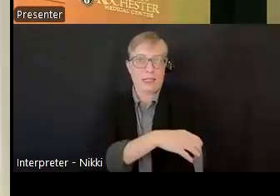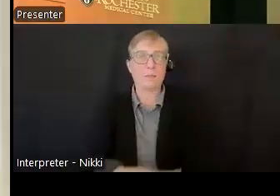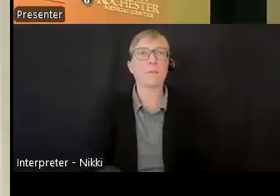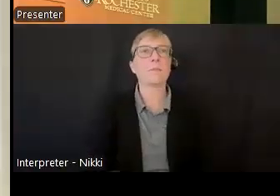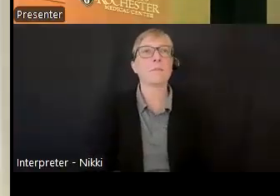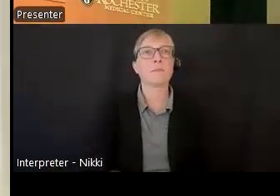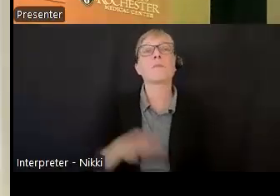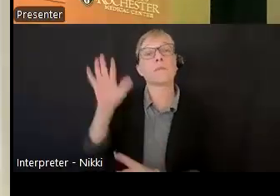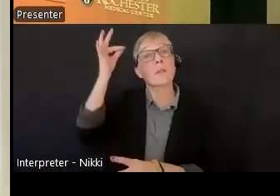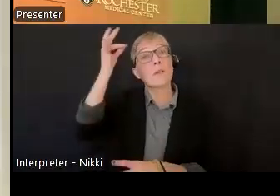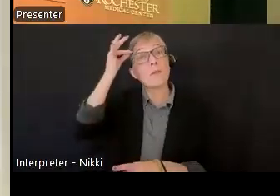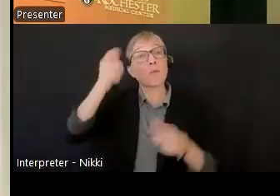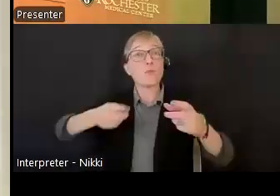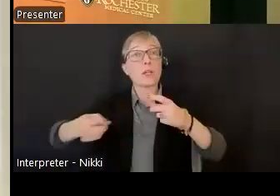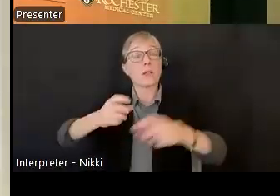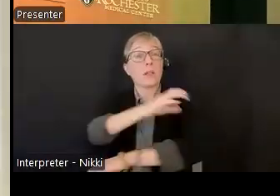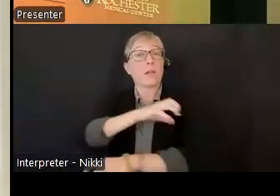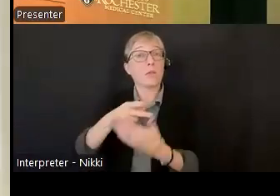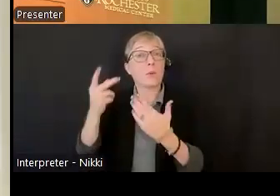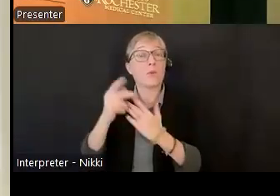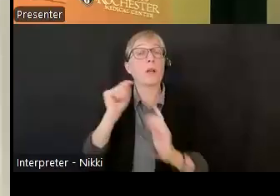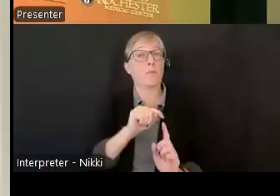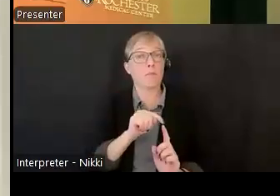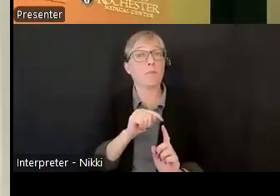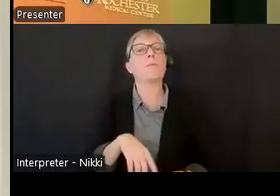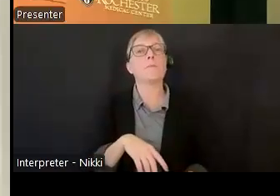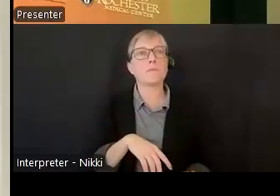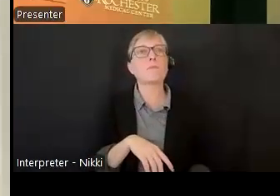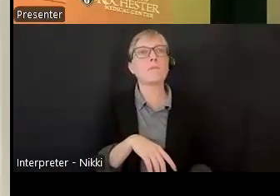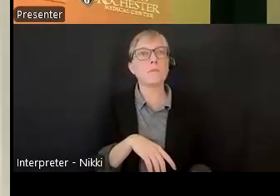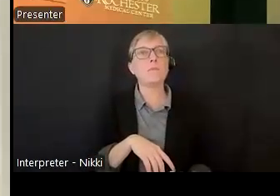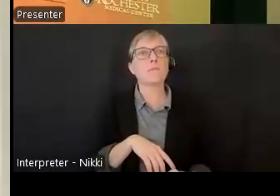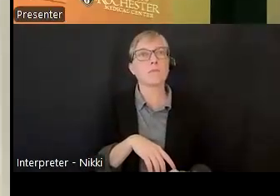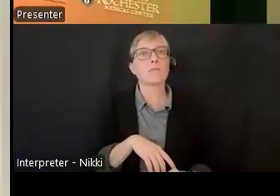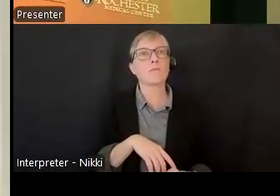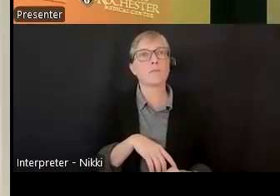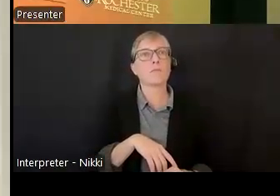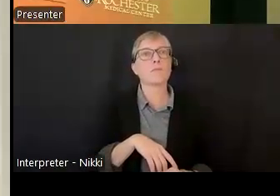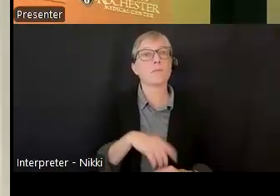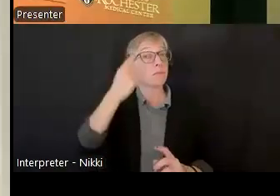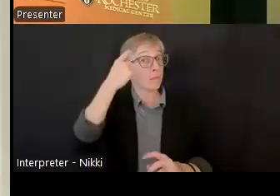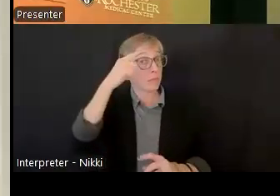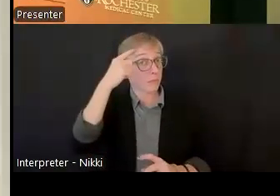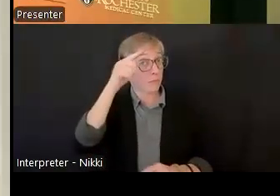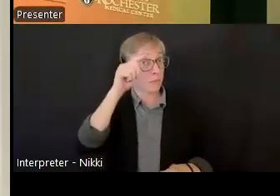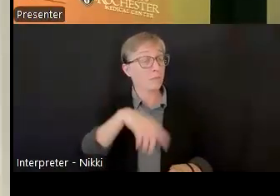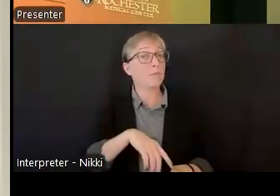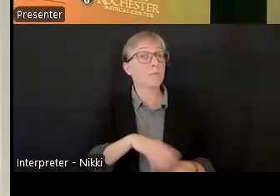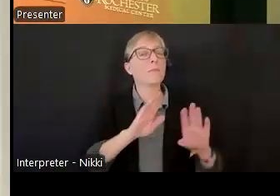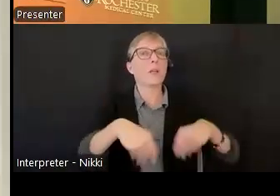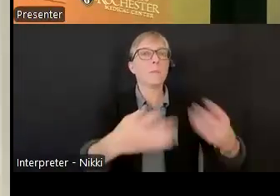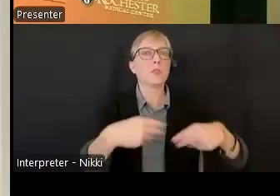regulated clinical program that is specifically regulated for the administration